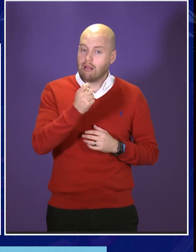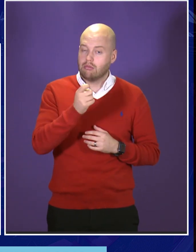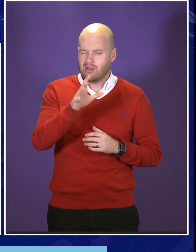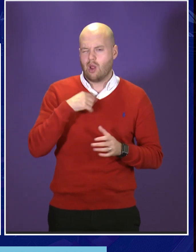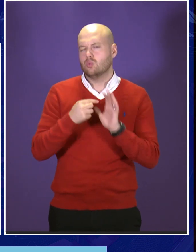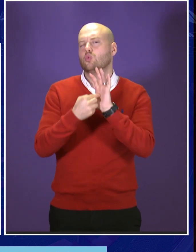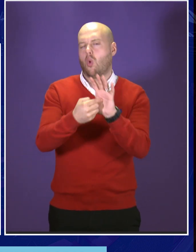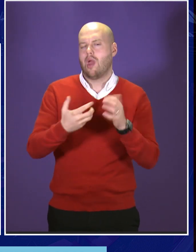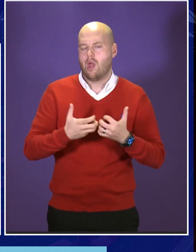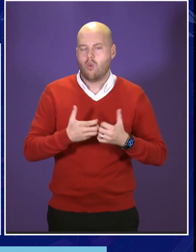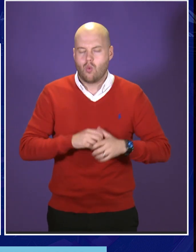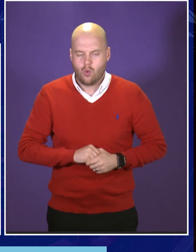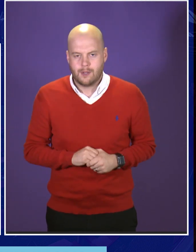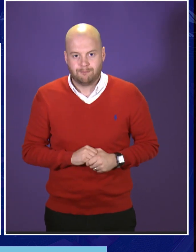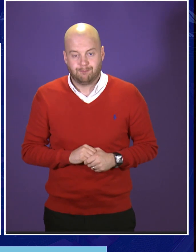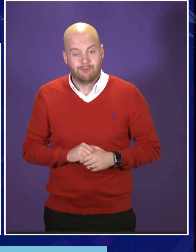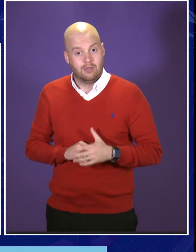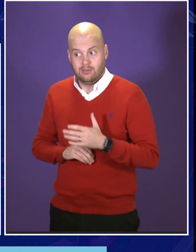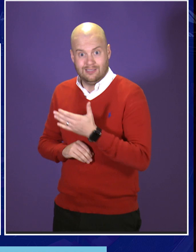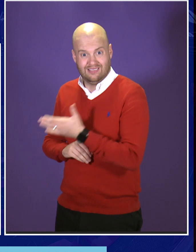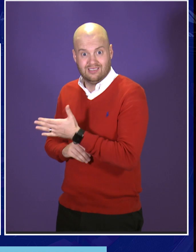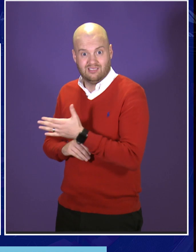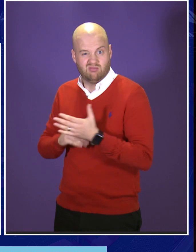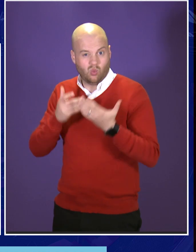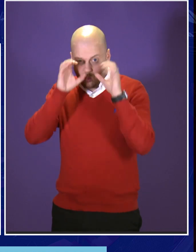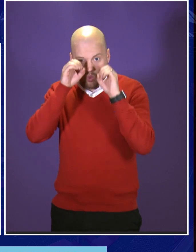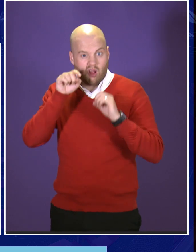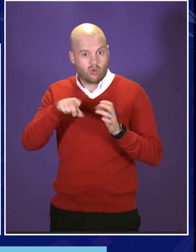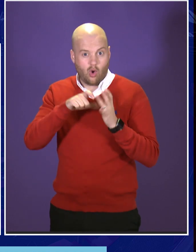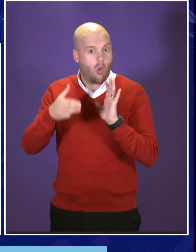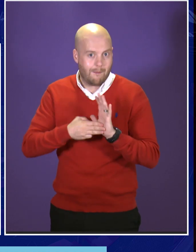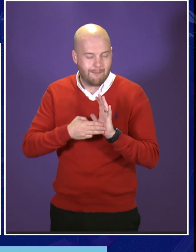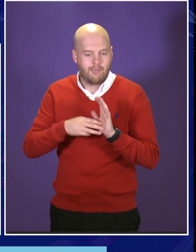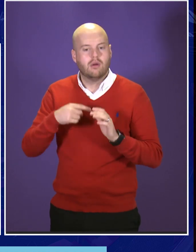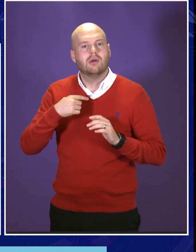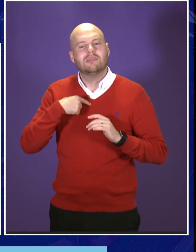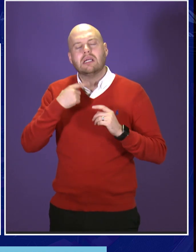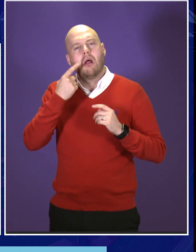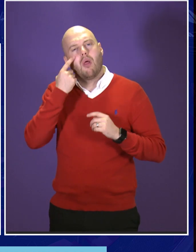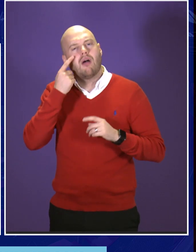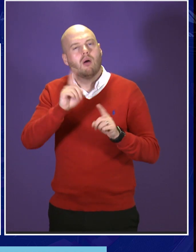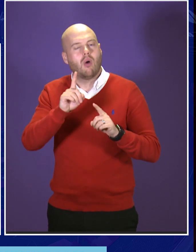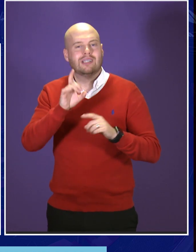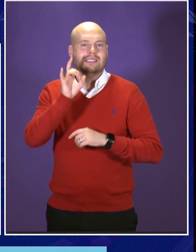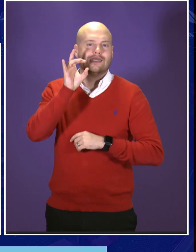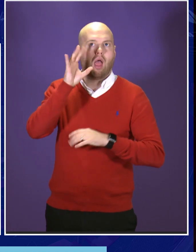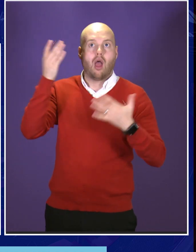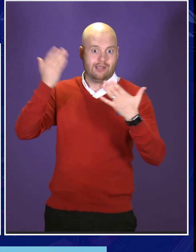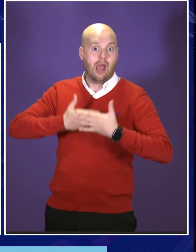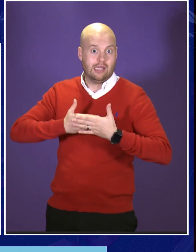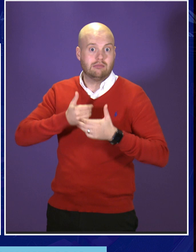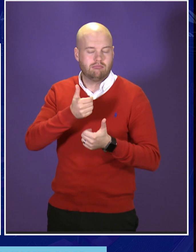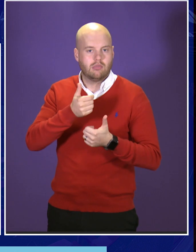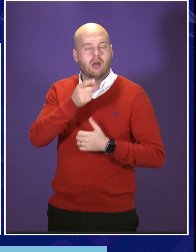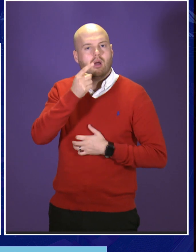quick demo. This is google.com, and I've typed in Starry Night. What you see on the right is the knowledge panel, and if I click